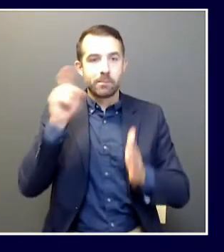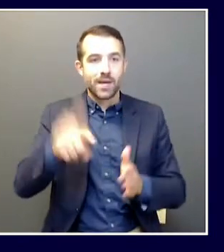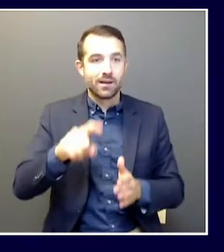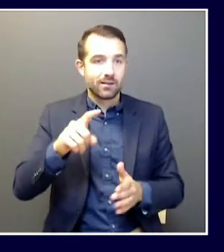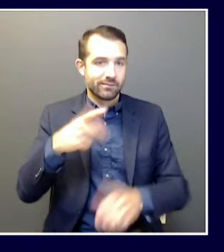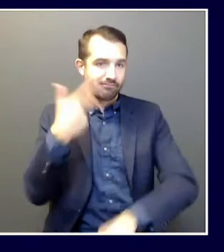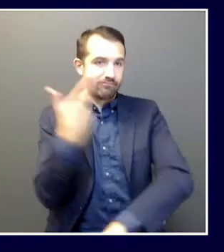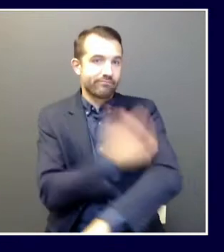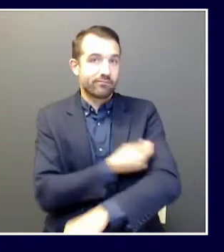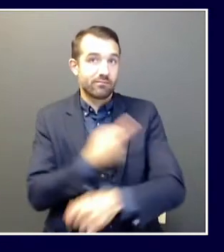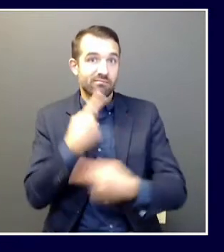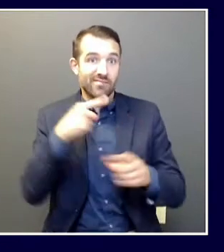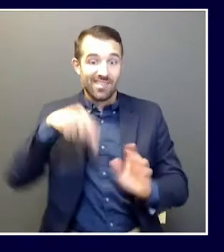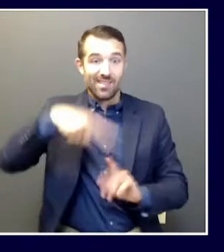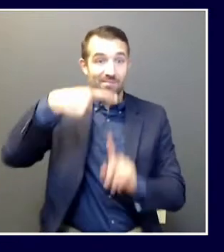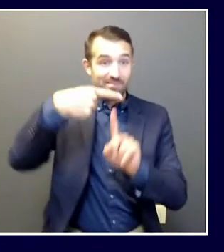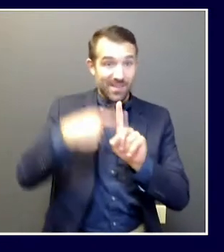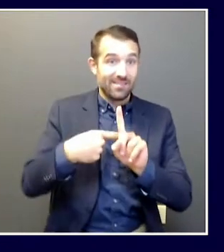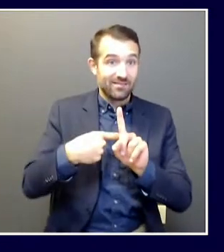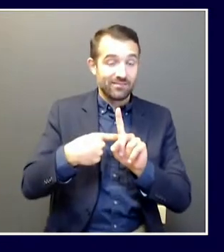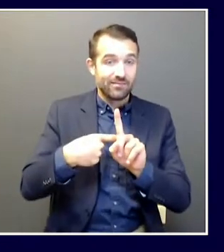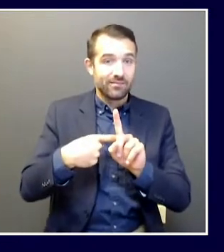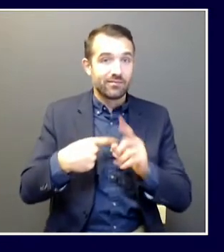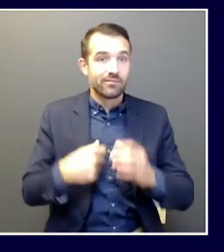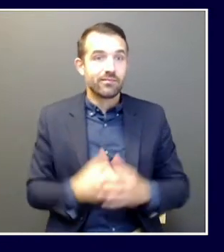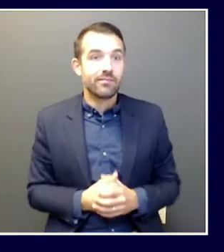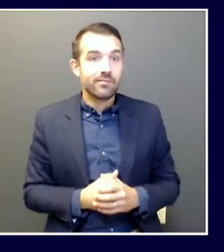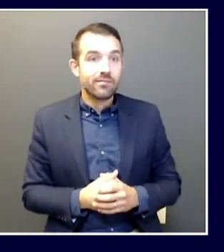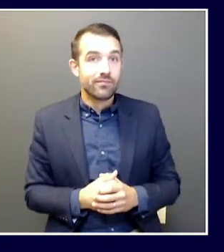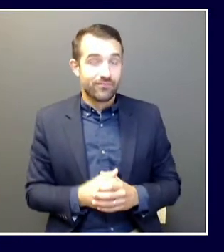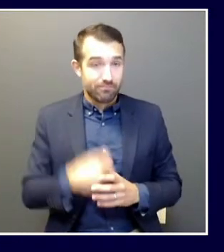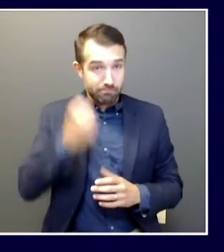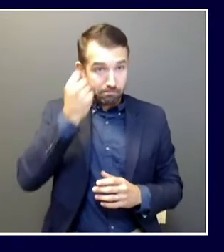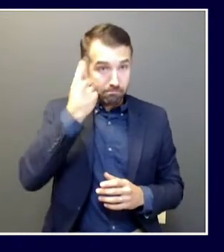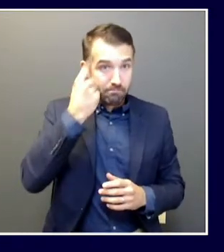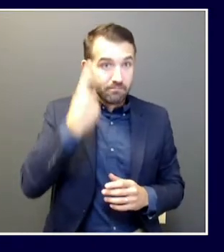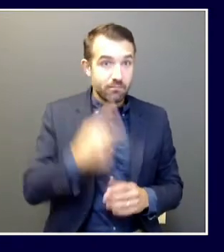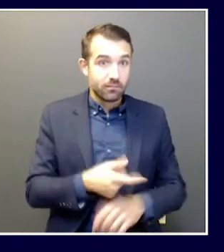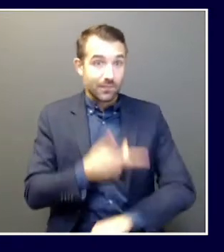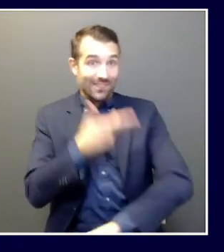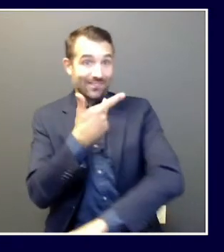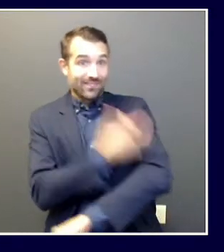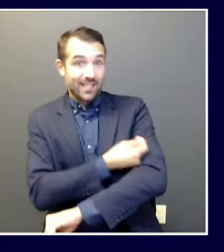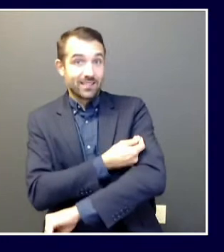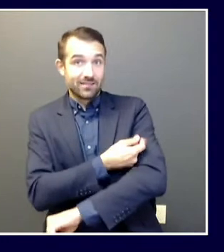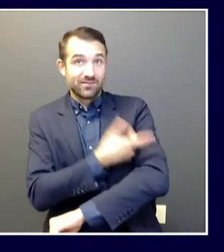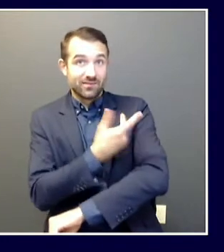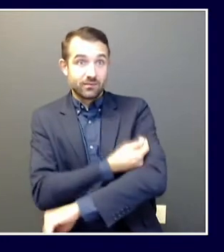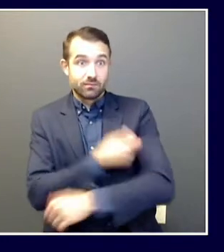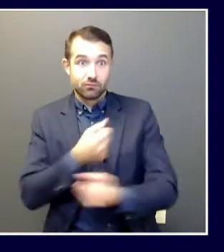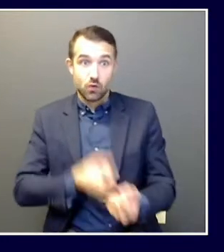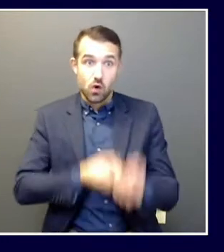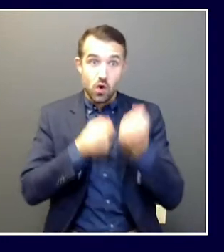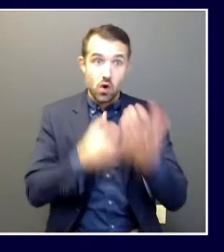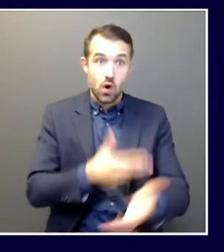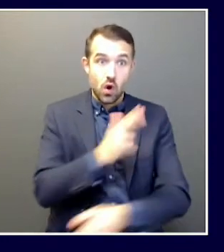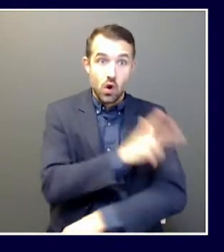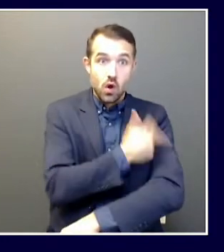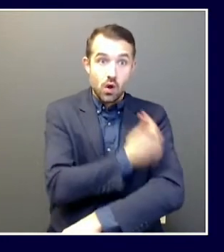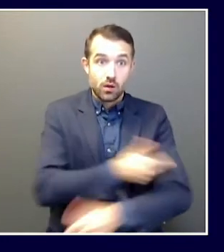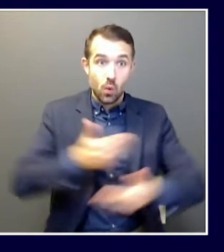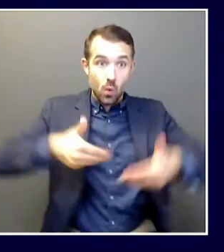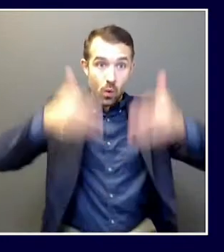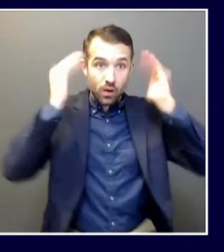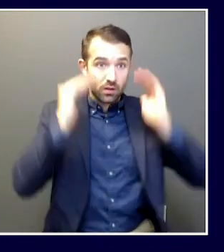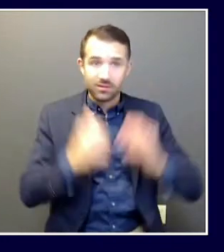it is the virus, not the vaccination, that is causing our stress at our hospitals and our facilities. The best thing we can do